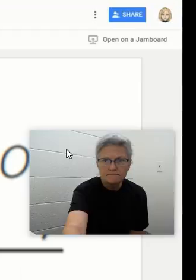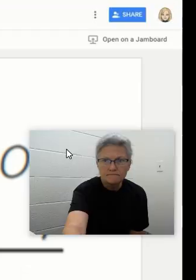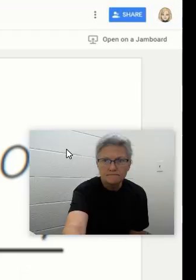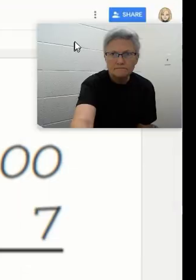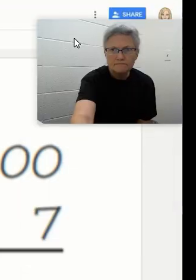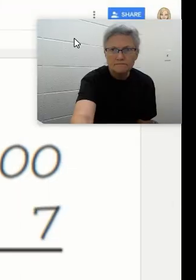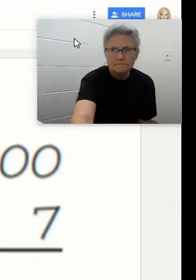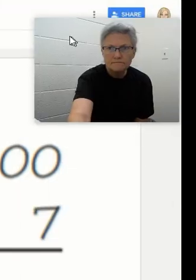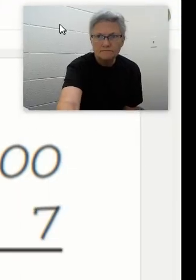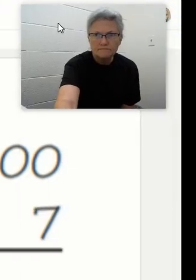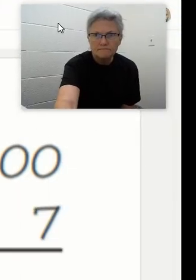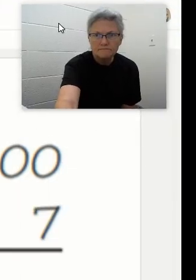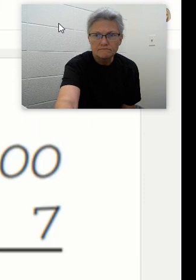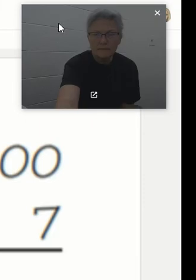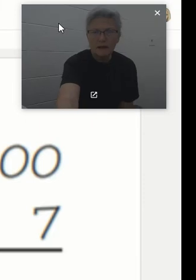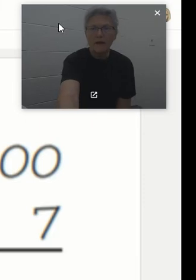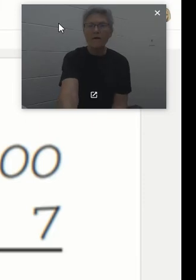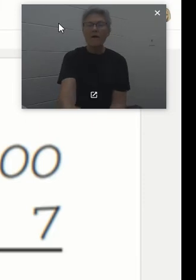So we're going to do